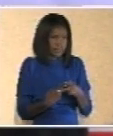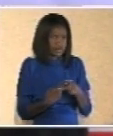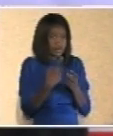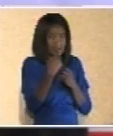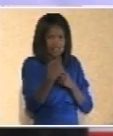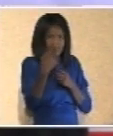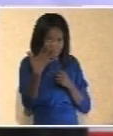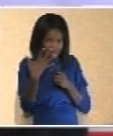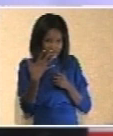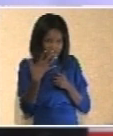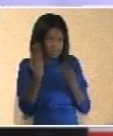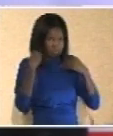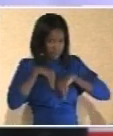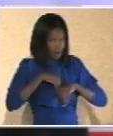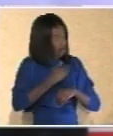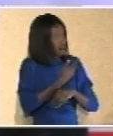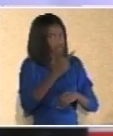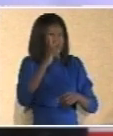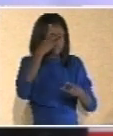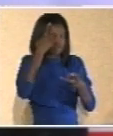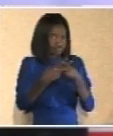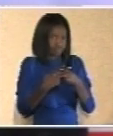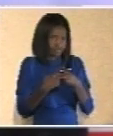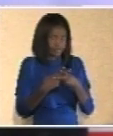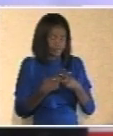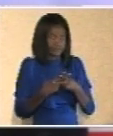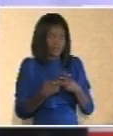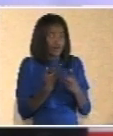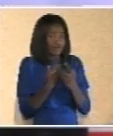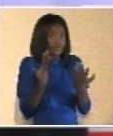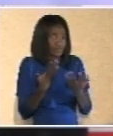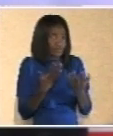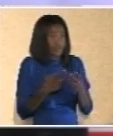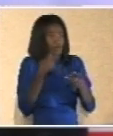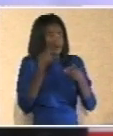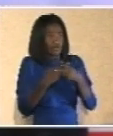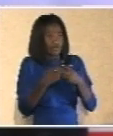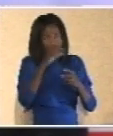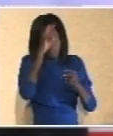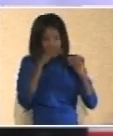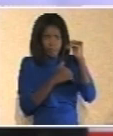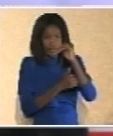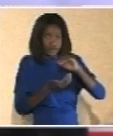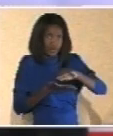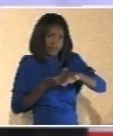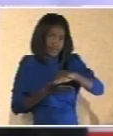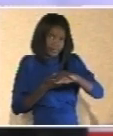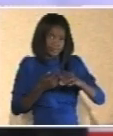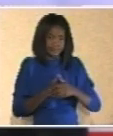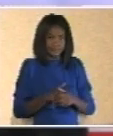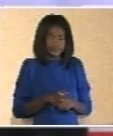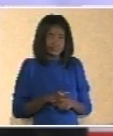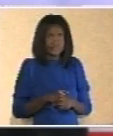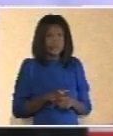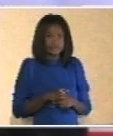15 that I've just reported, they are all inmates from Omuthia police holding cells.